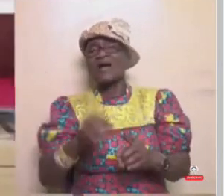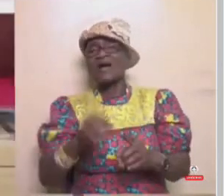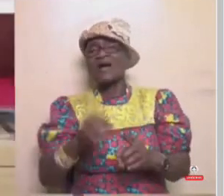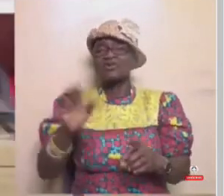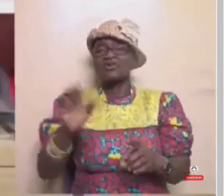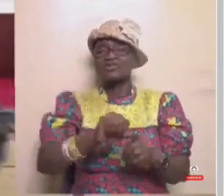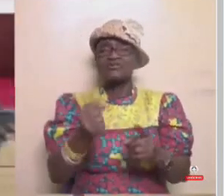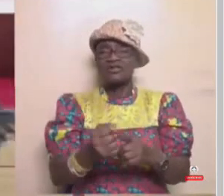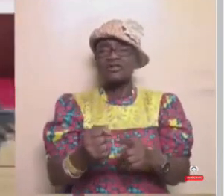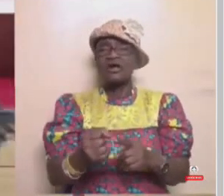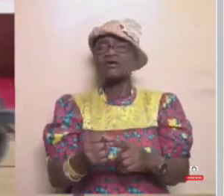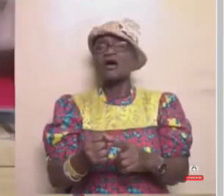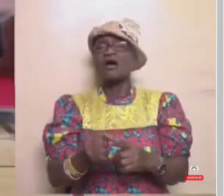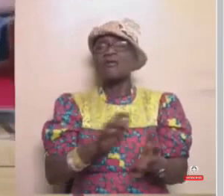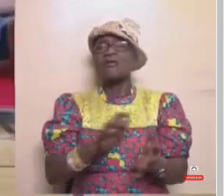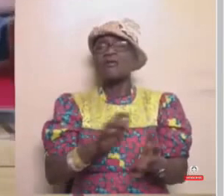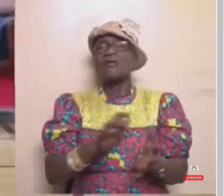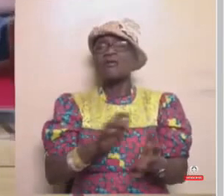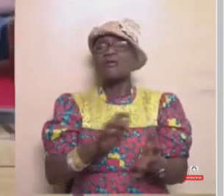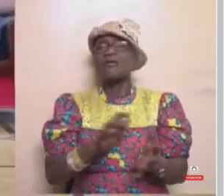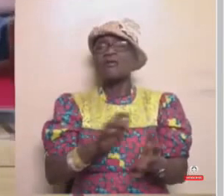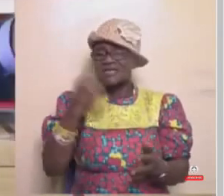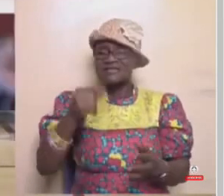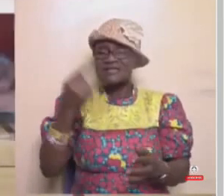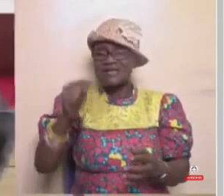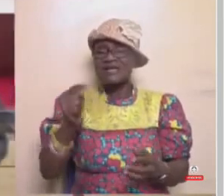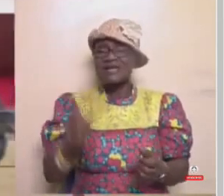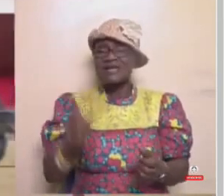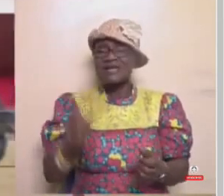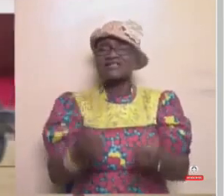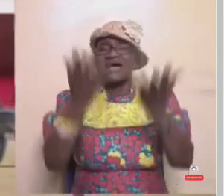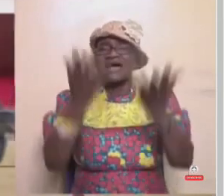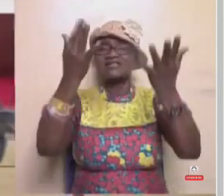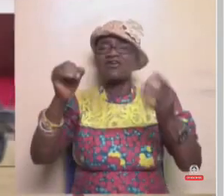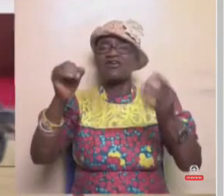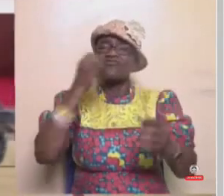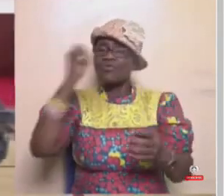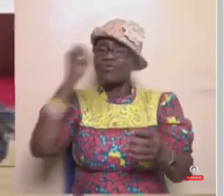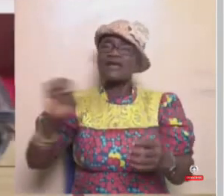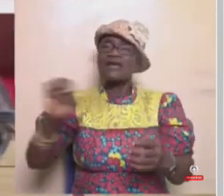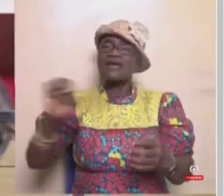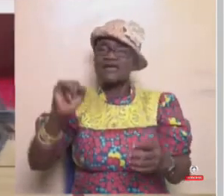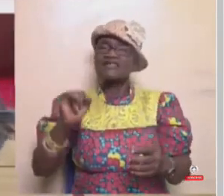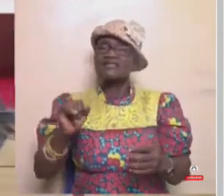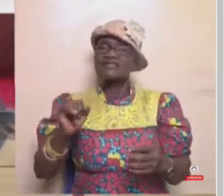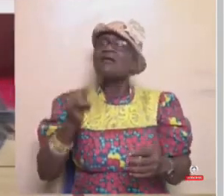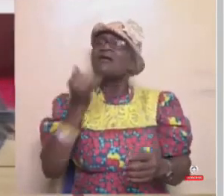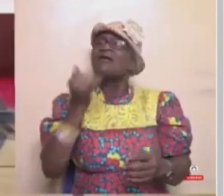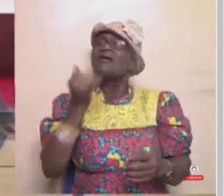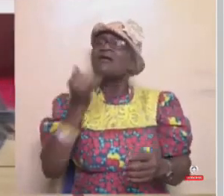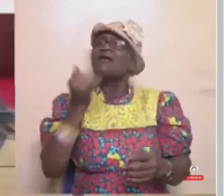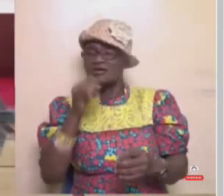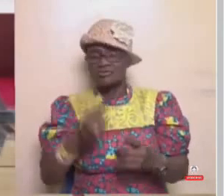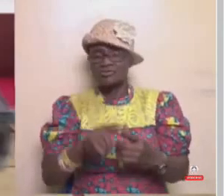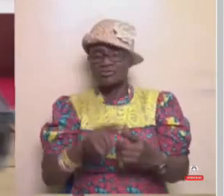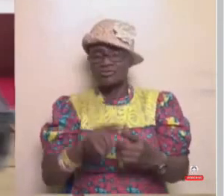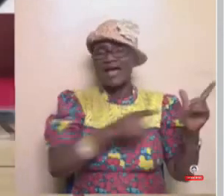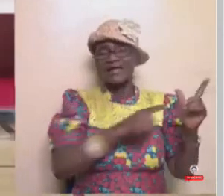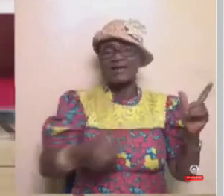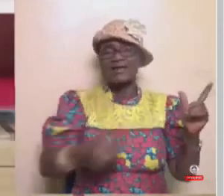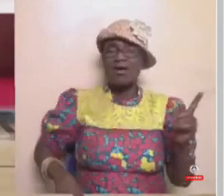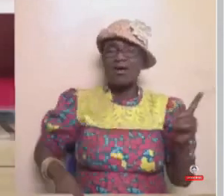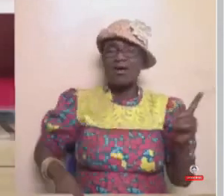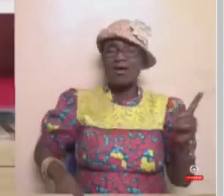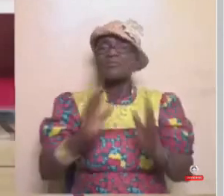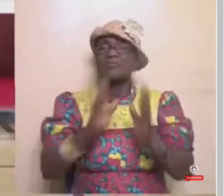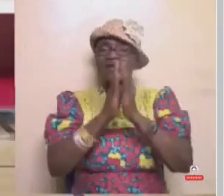Proverbs 15 says, the sacrifice of the wicked is an abomination to the Lord, but the prayer of the upright is his delight. So if